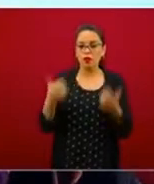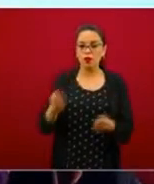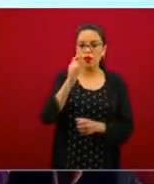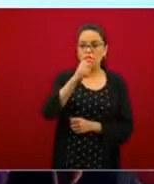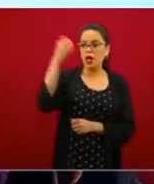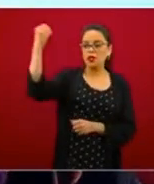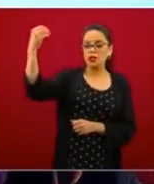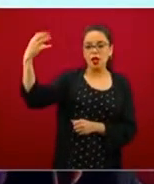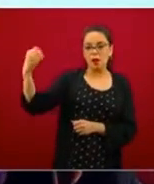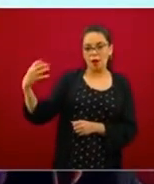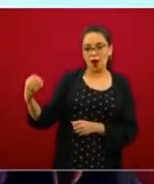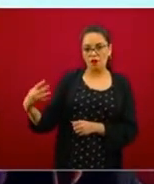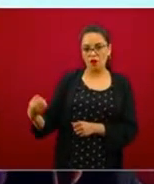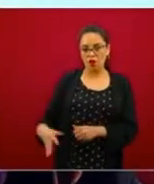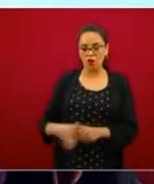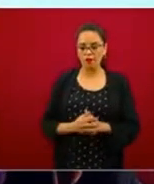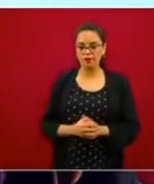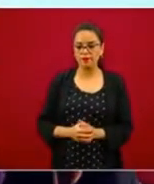speed.